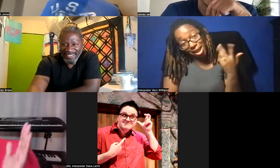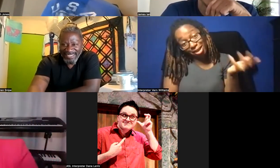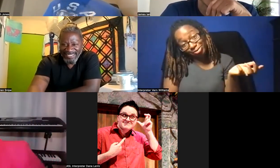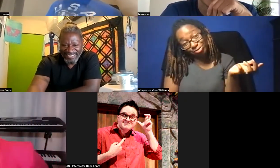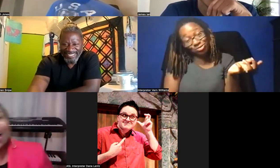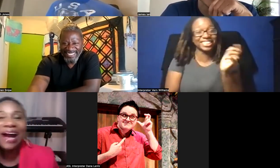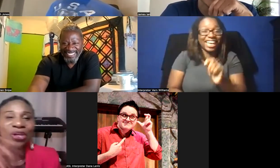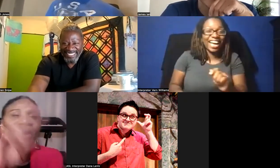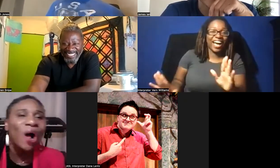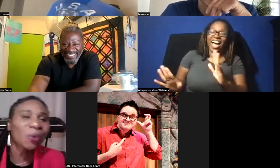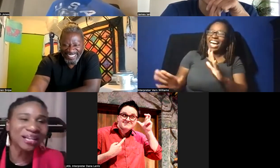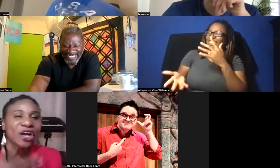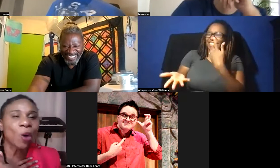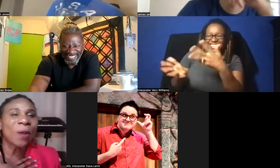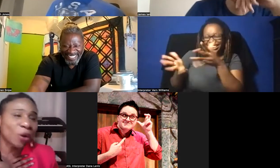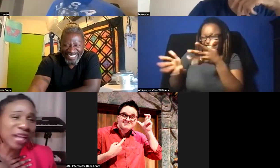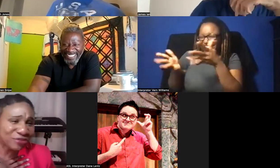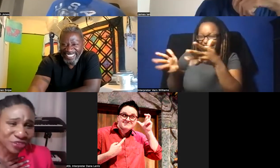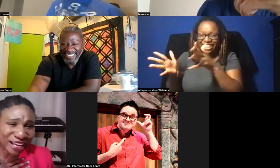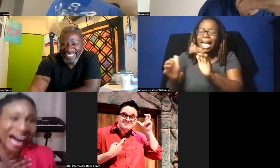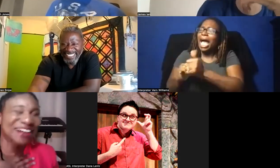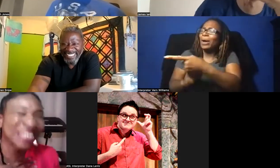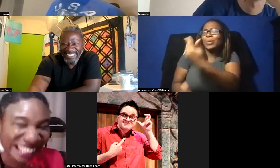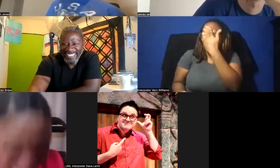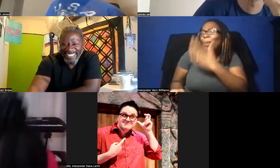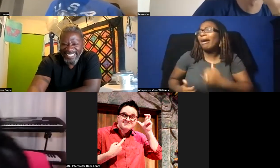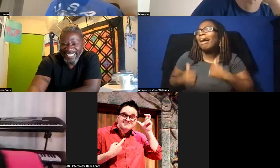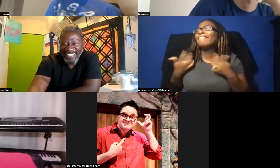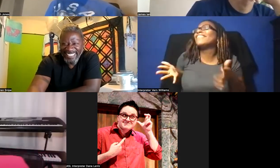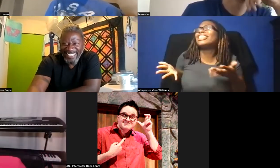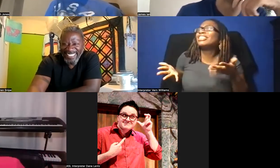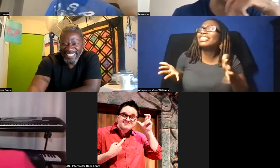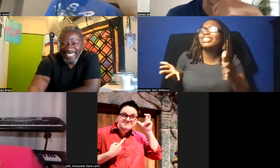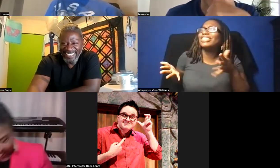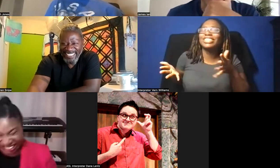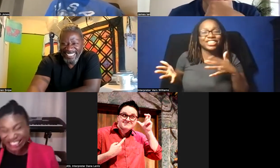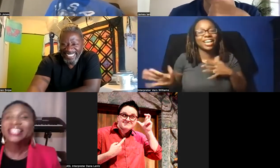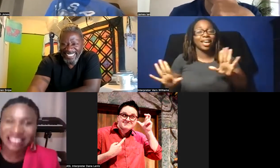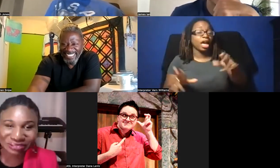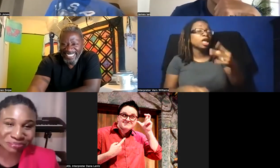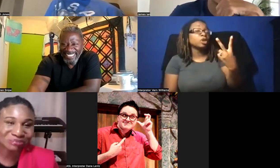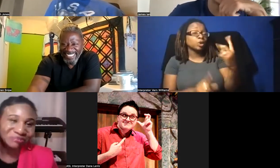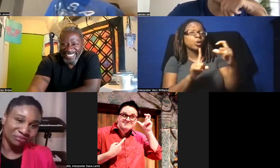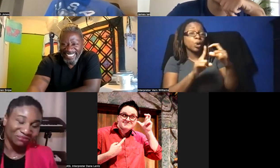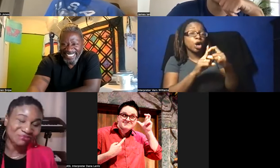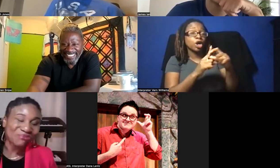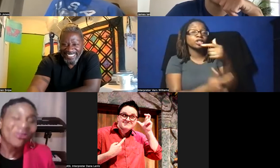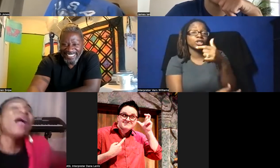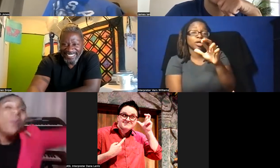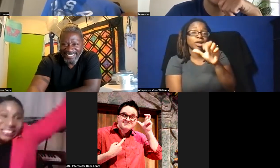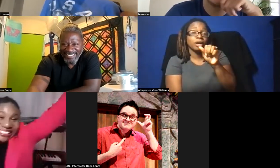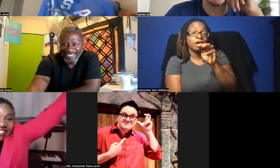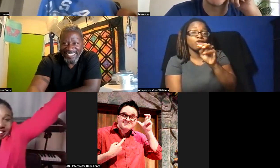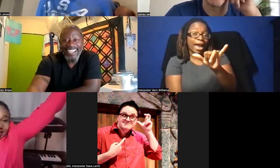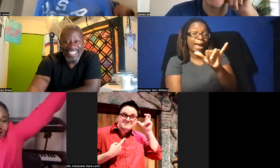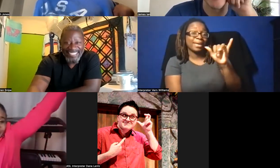say. How do you already know my whole life? Like, 2 words, like 2 words for Lachi, Grammy family. That's it.